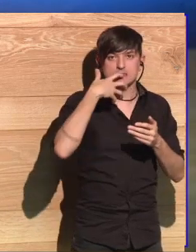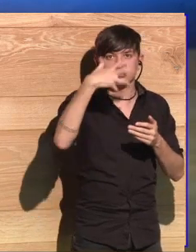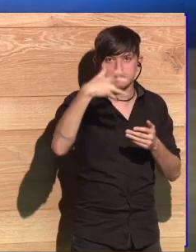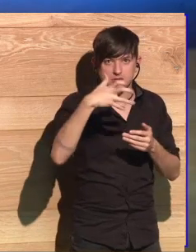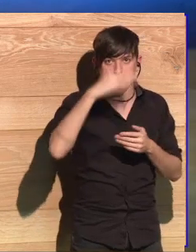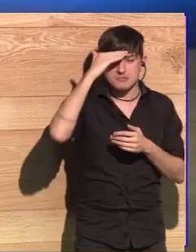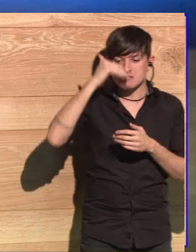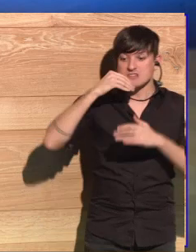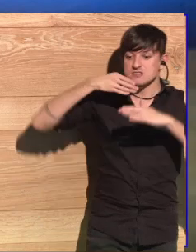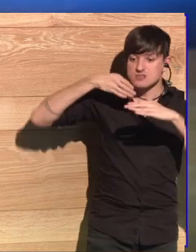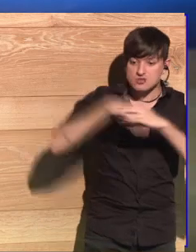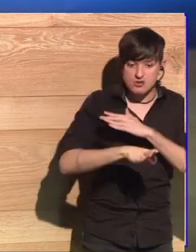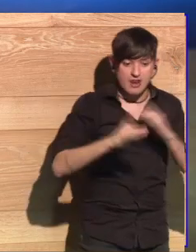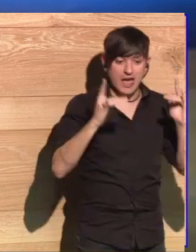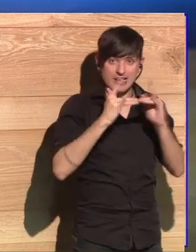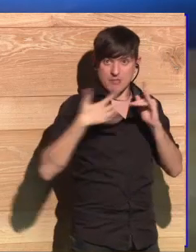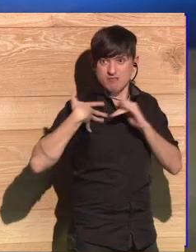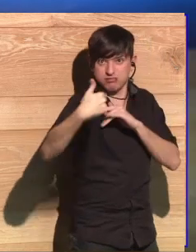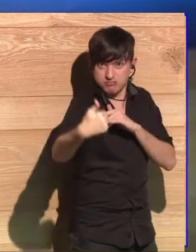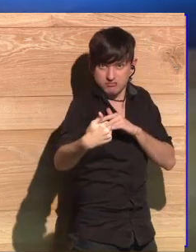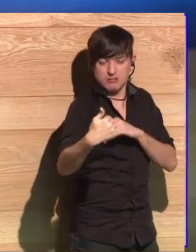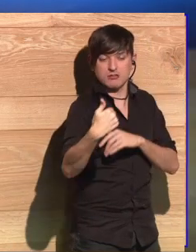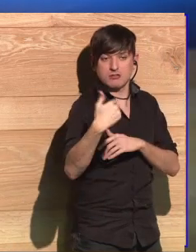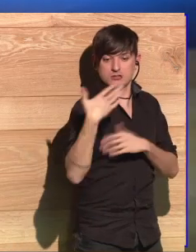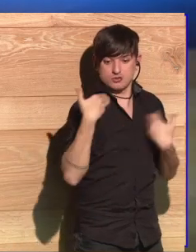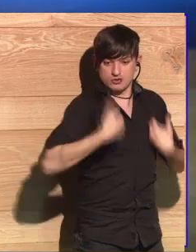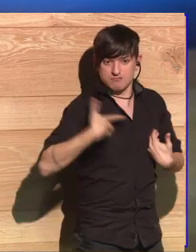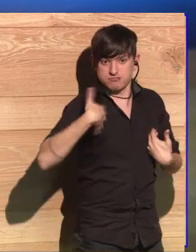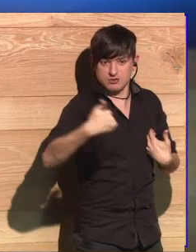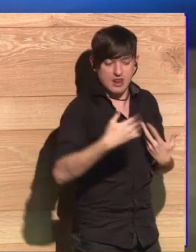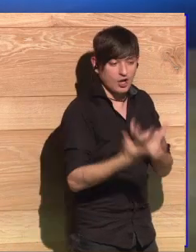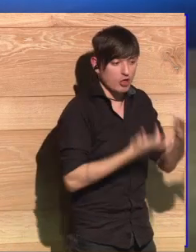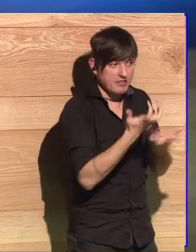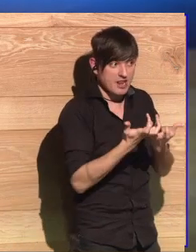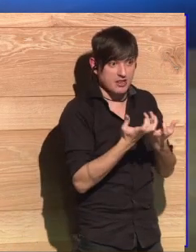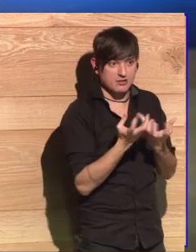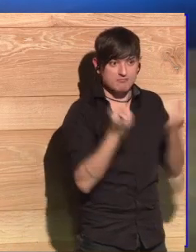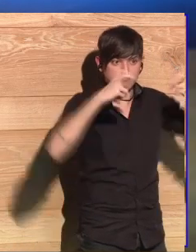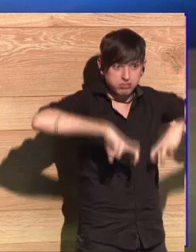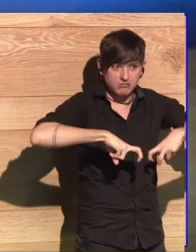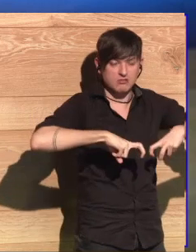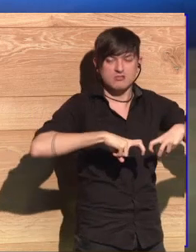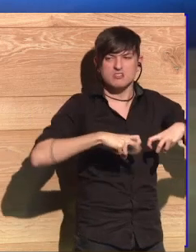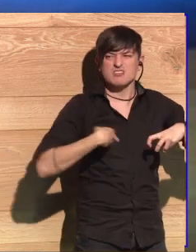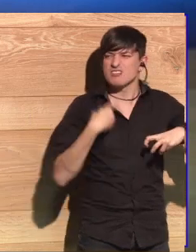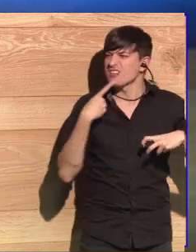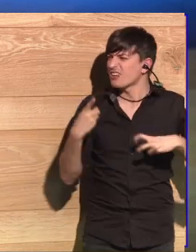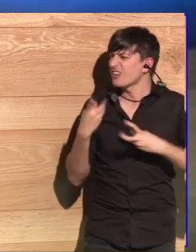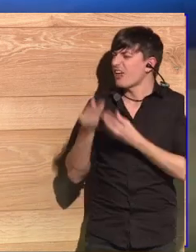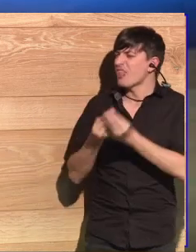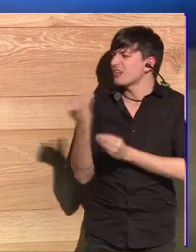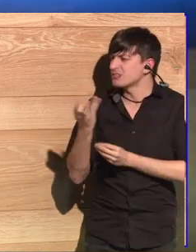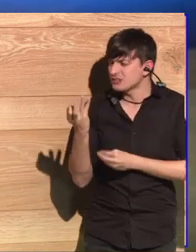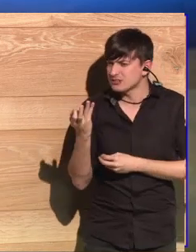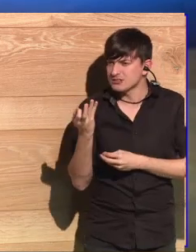into the kitchen and he set me on the Formica table. And I said, "What are you doing, Dad?" He says, "I'm